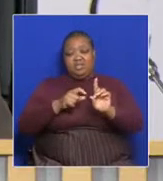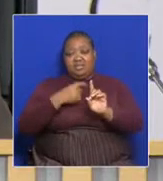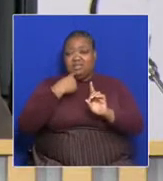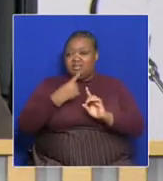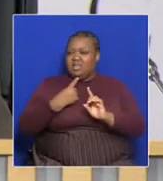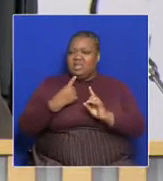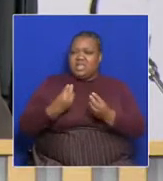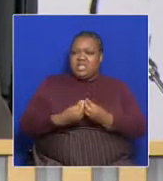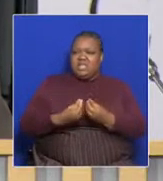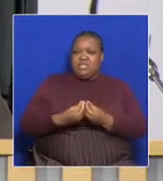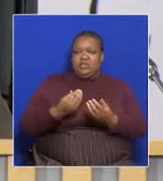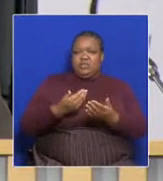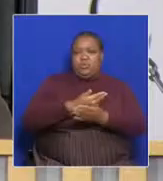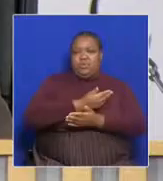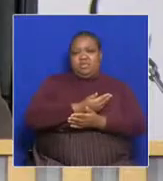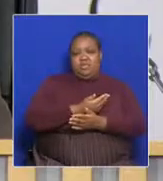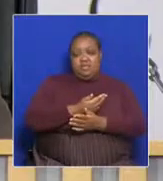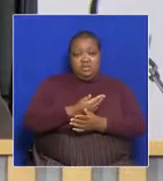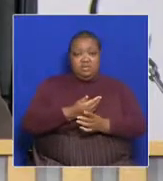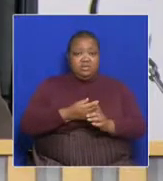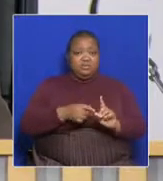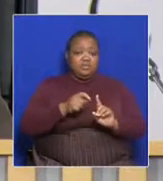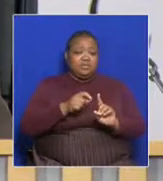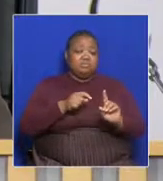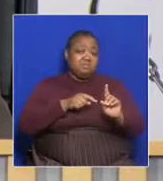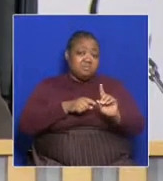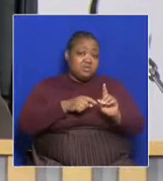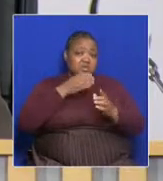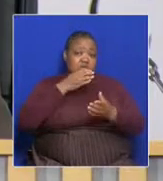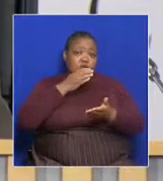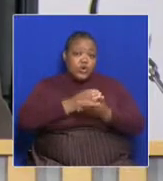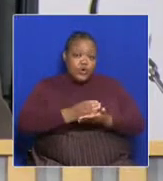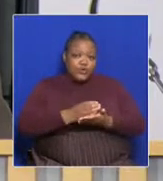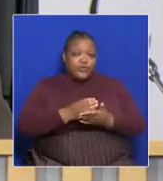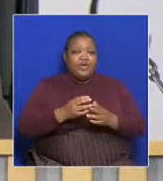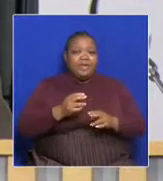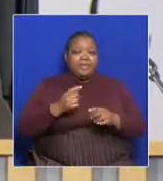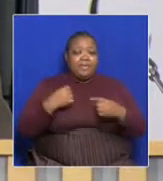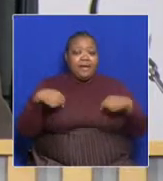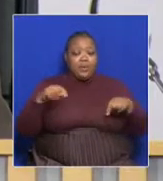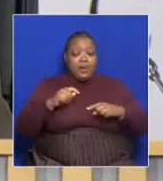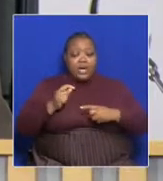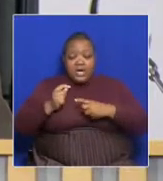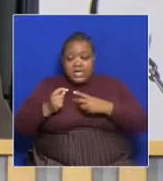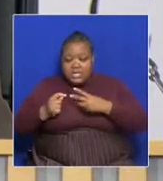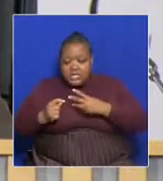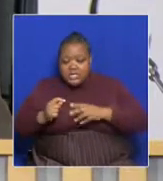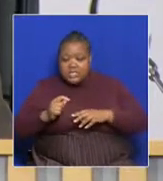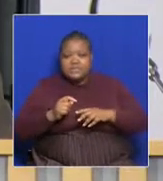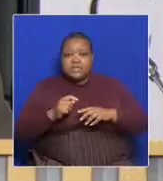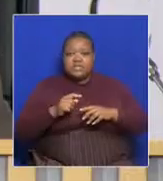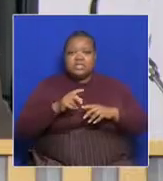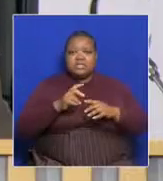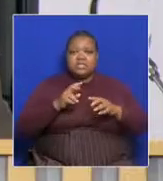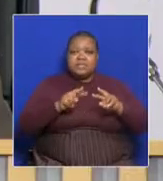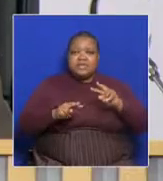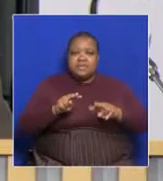Obviously, he would have to confirm our inspection or our unpack of that container. And like I said, there